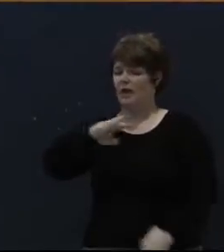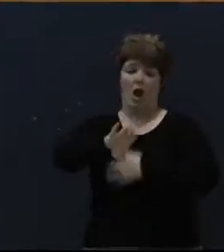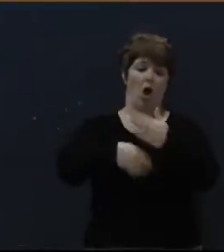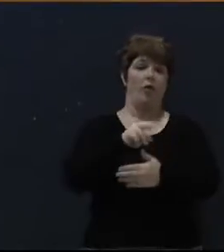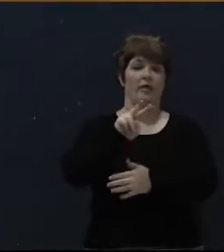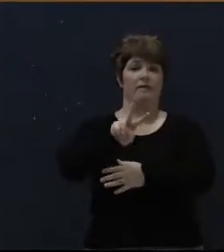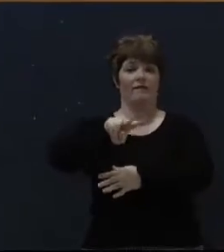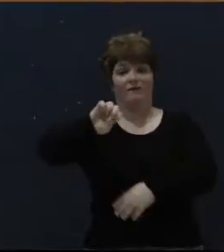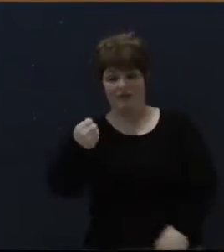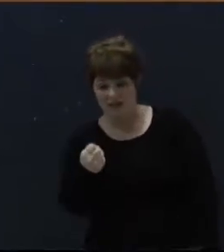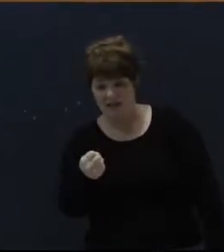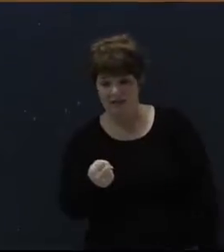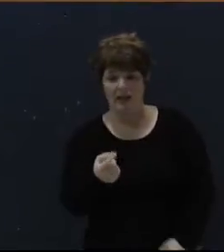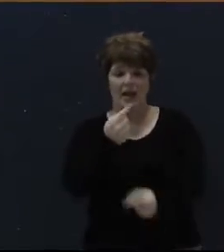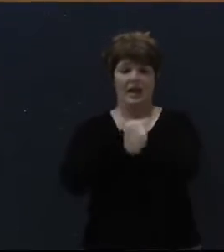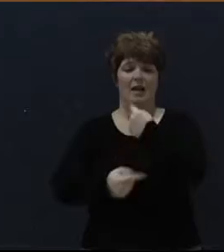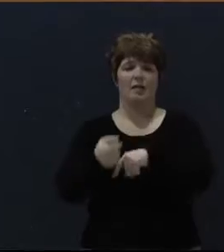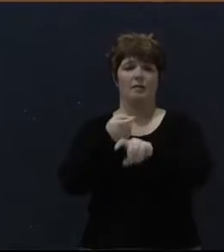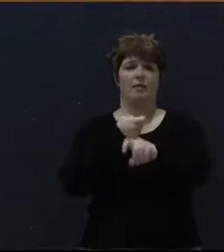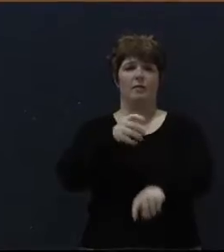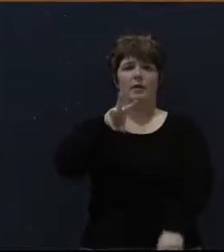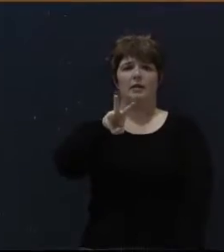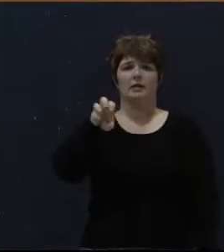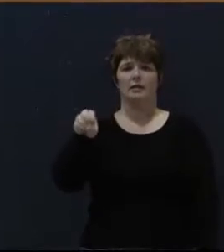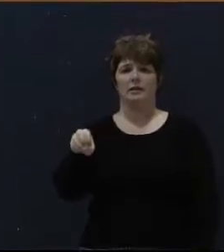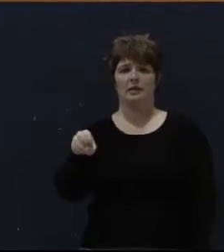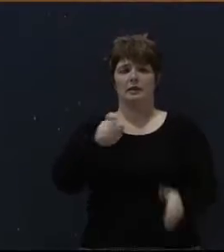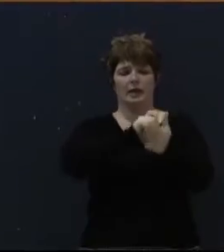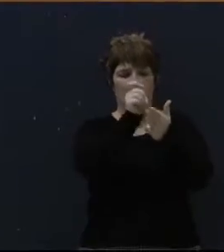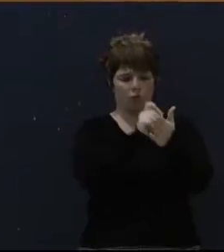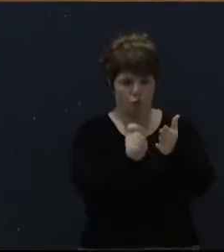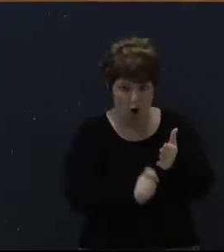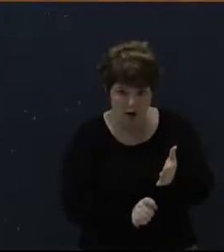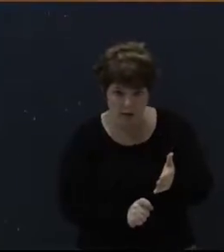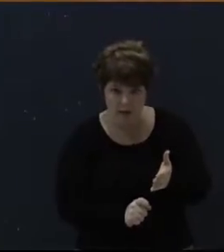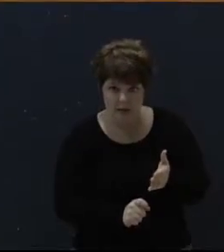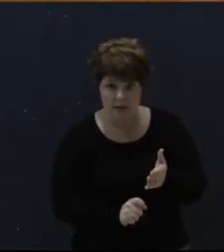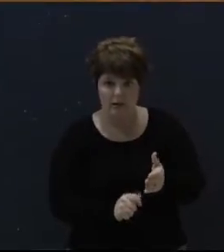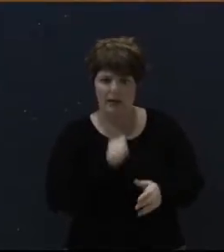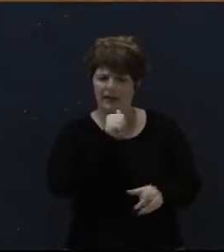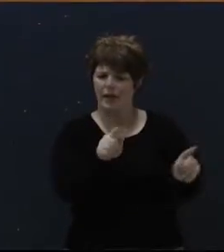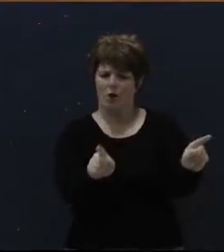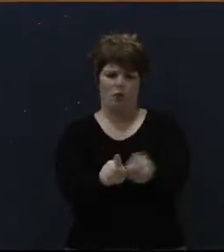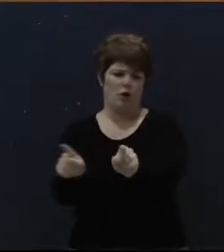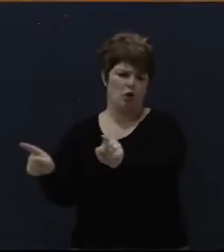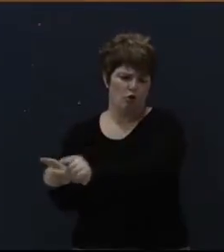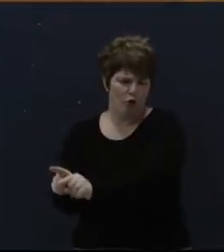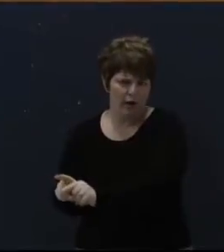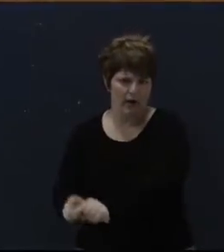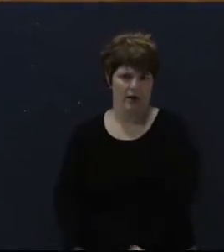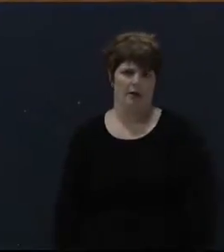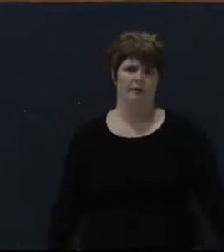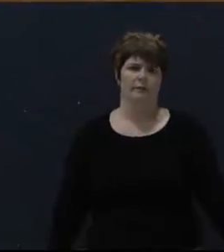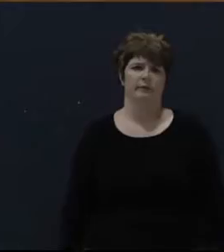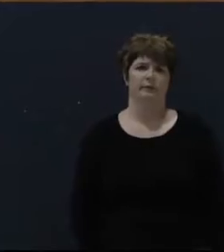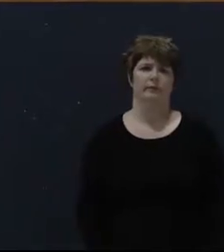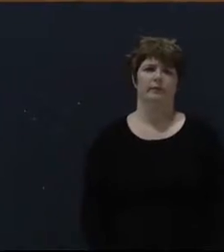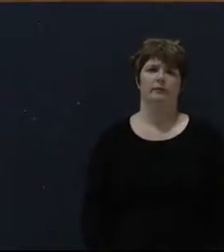they come from 60 manuscripts. And they don't even agree with one another.